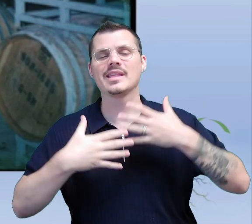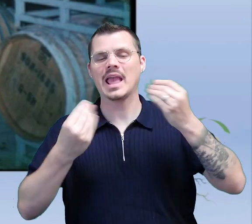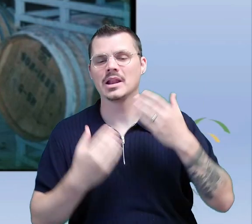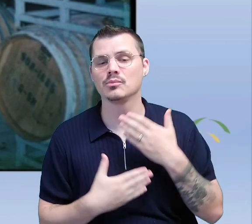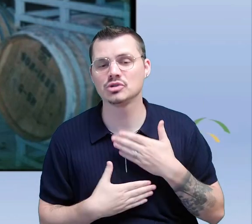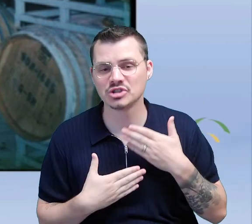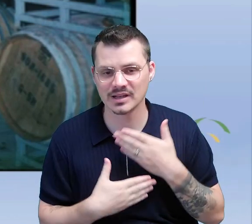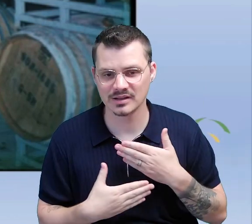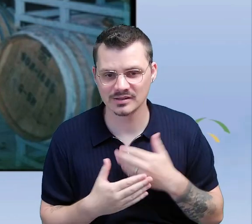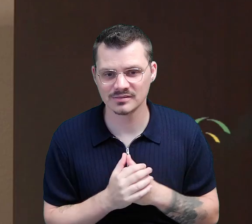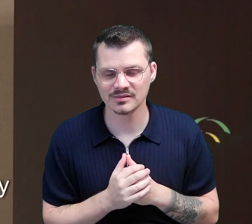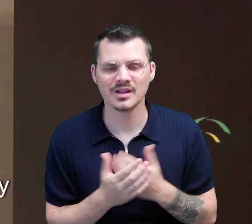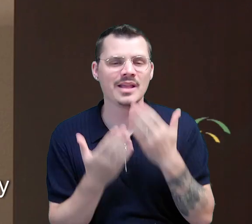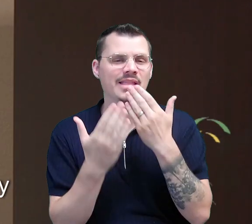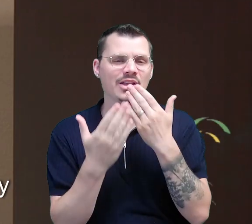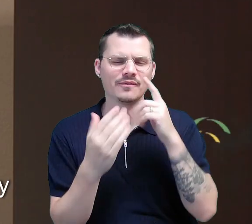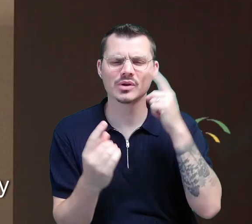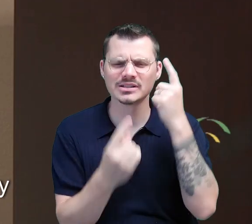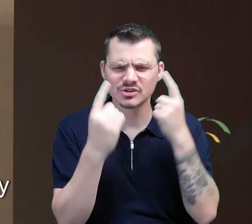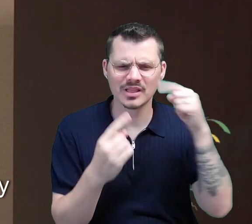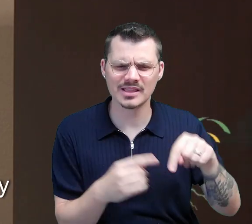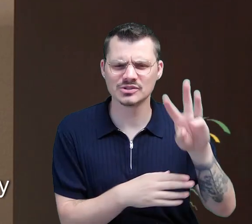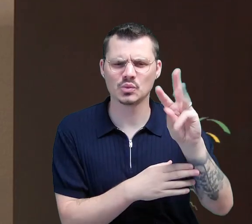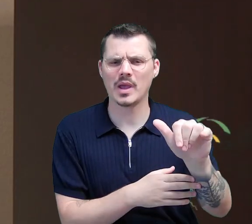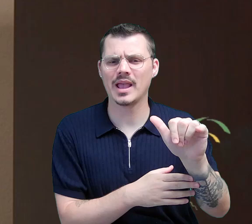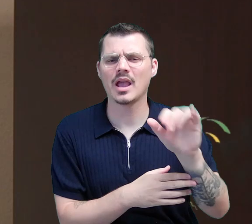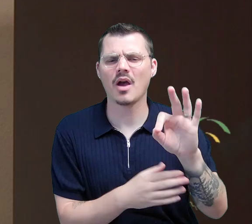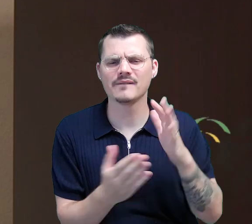be appreciated. Thank you for considering this